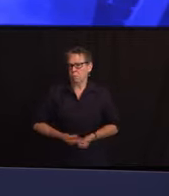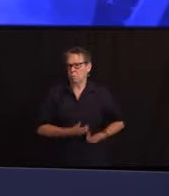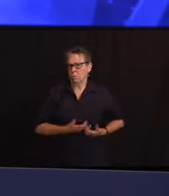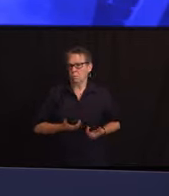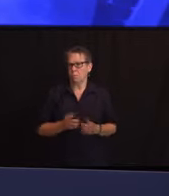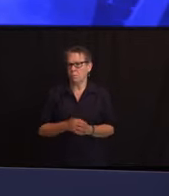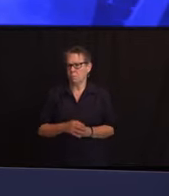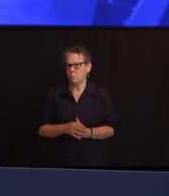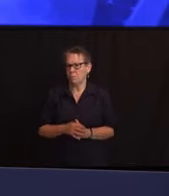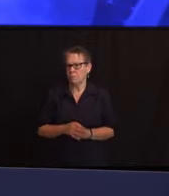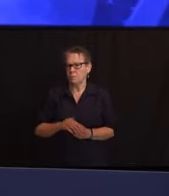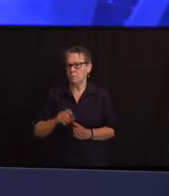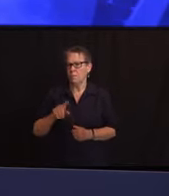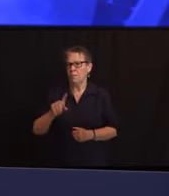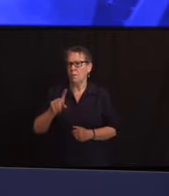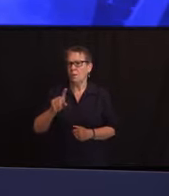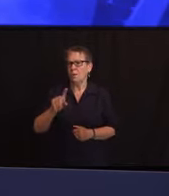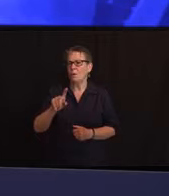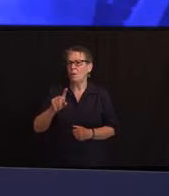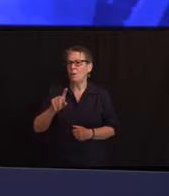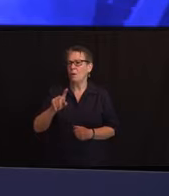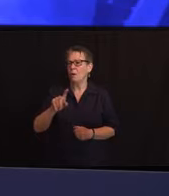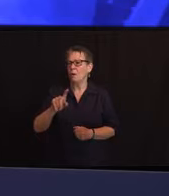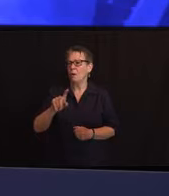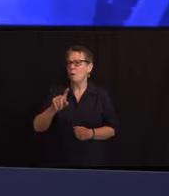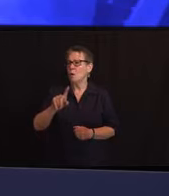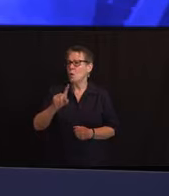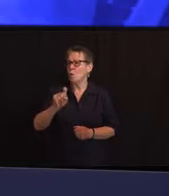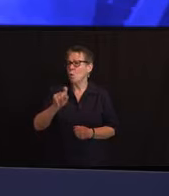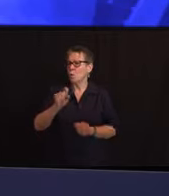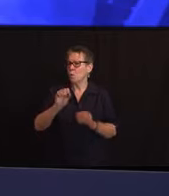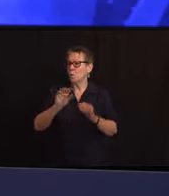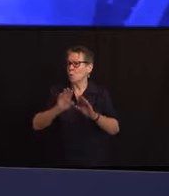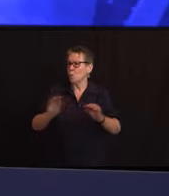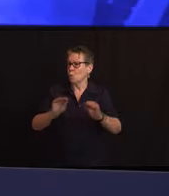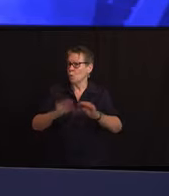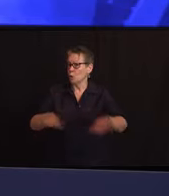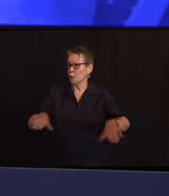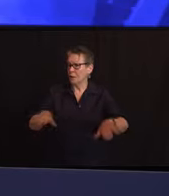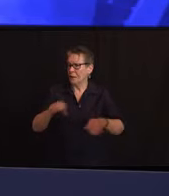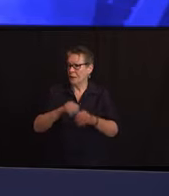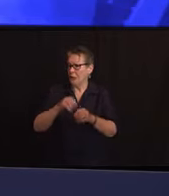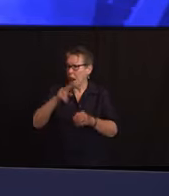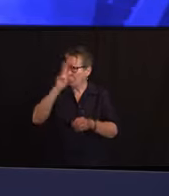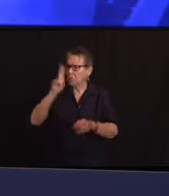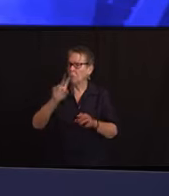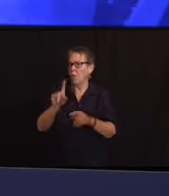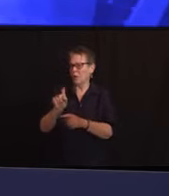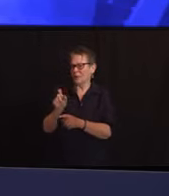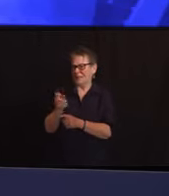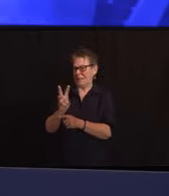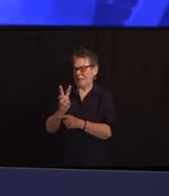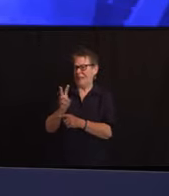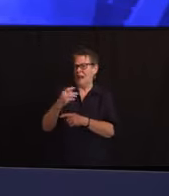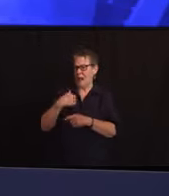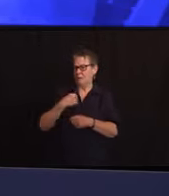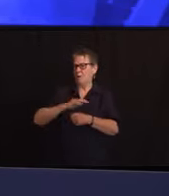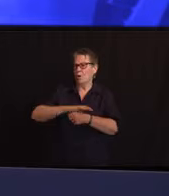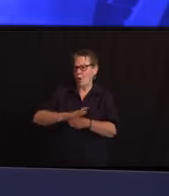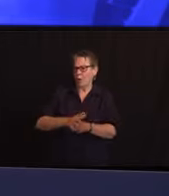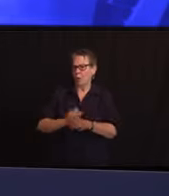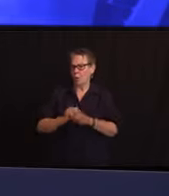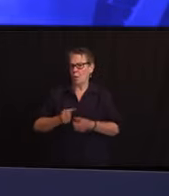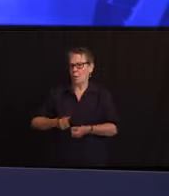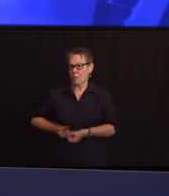state, and none of the children are hospitalized. There are no new cases among residents at the veterans' homes, and no new reports